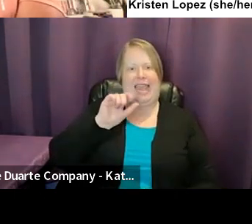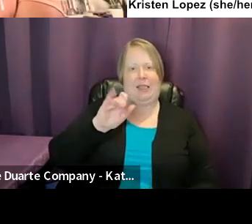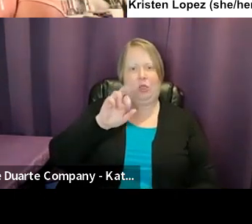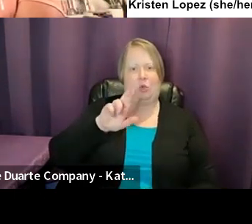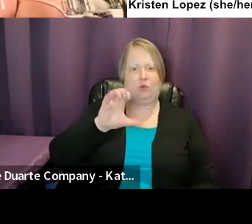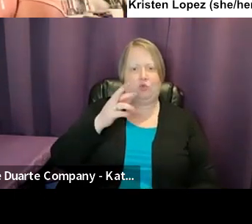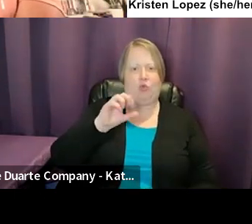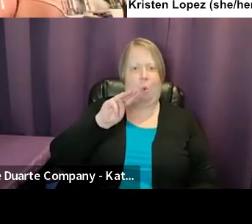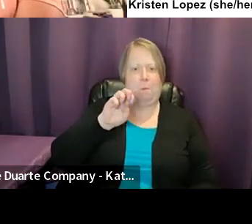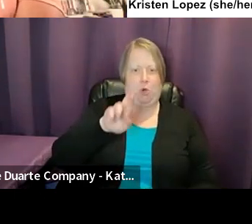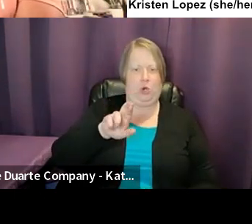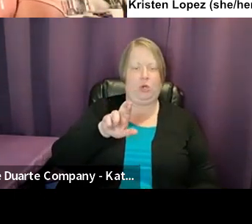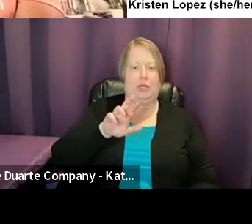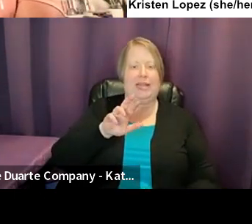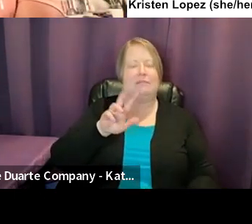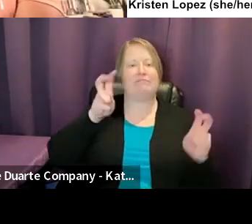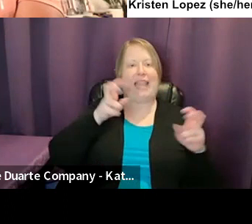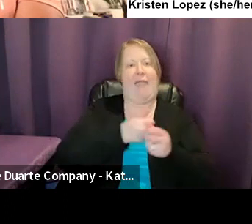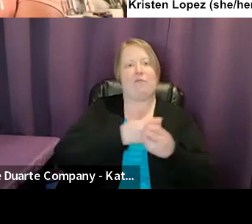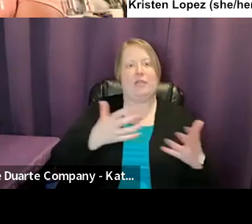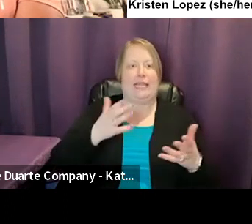Everything's gonna be okay. She was the only